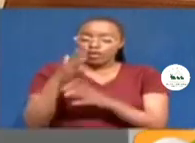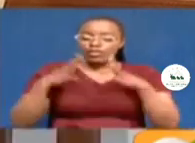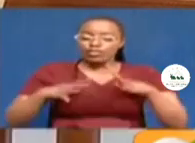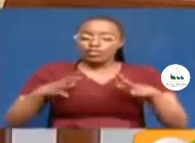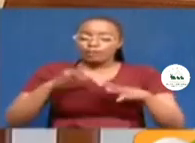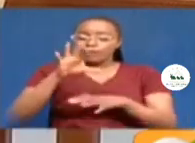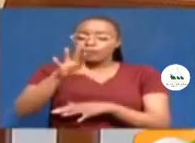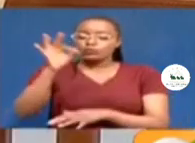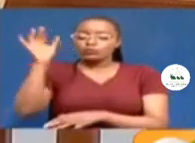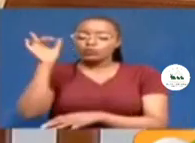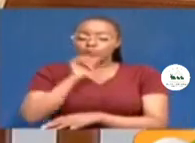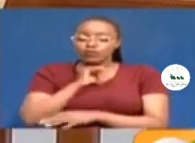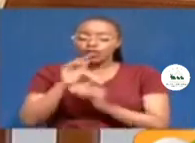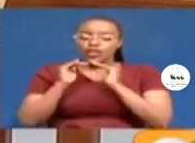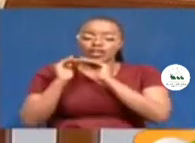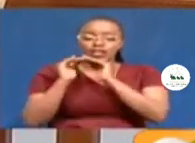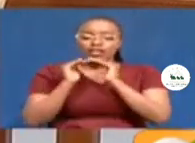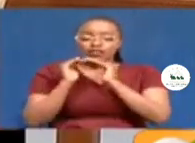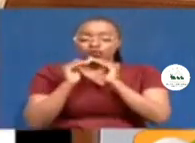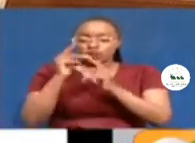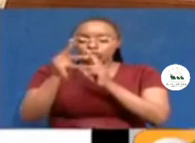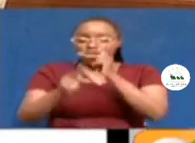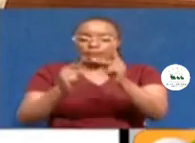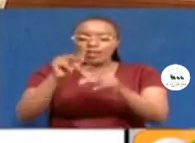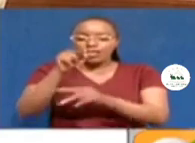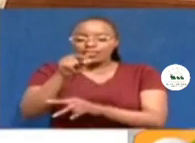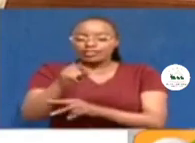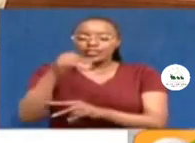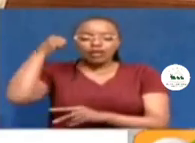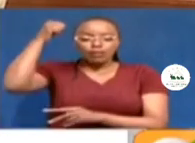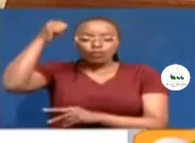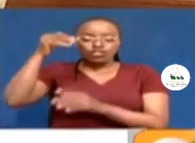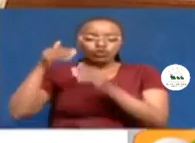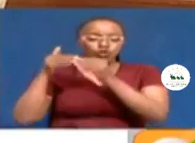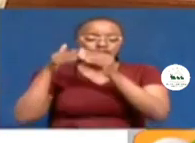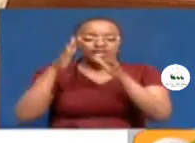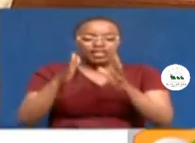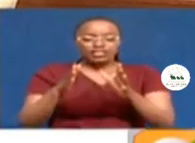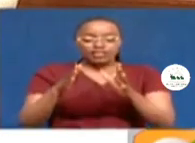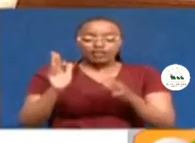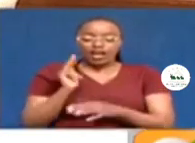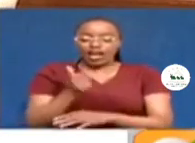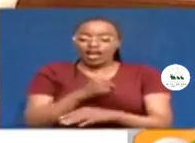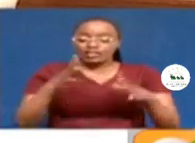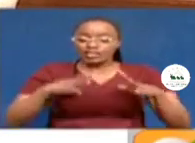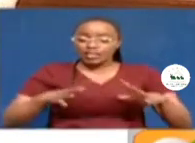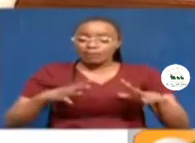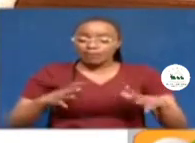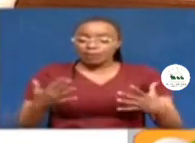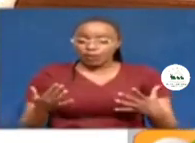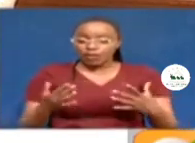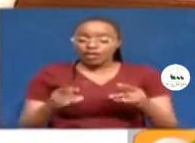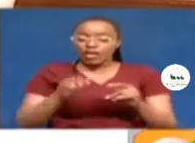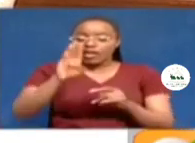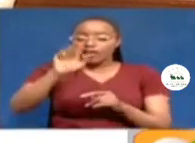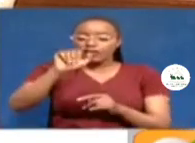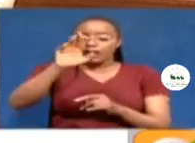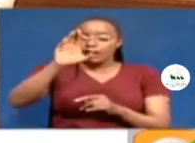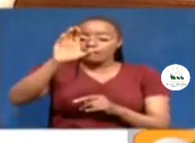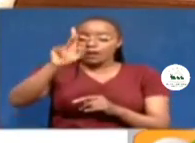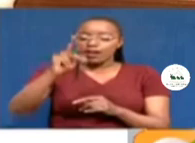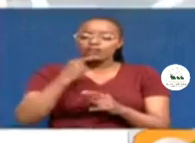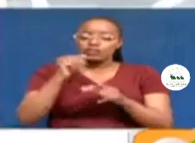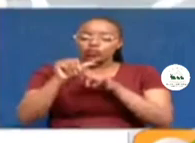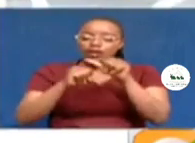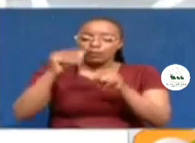have chosen in a democratic process. That is to the political leadership. To we, the people, and Baraka has talked about